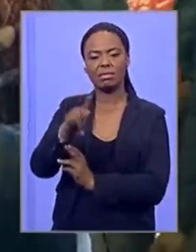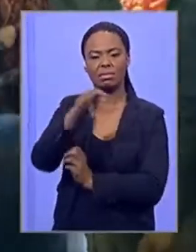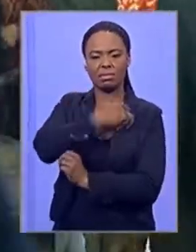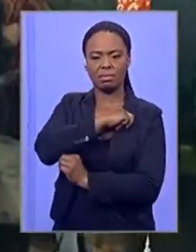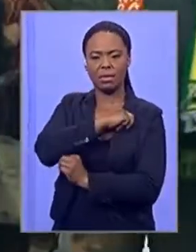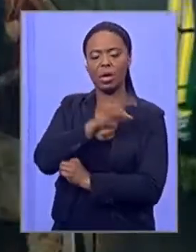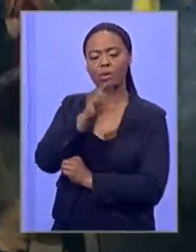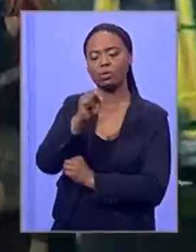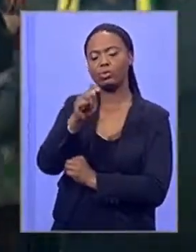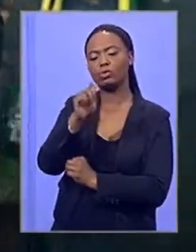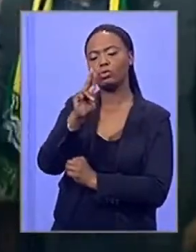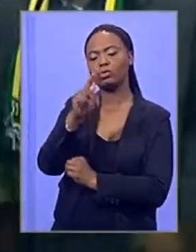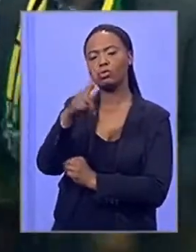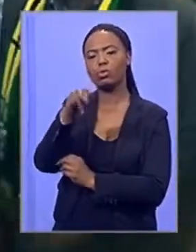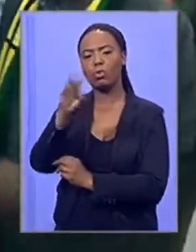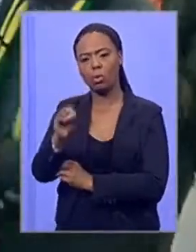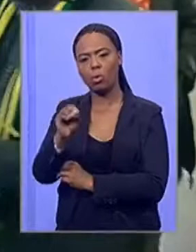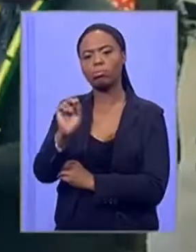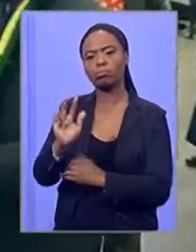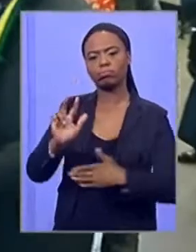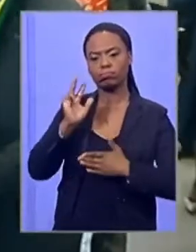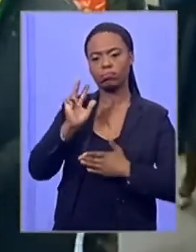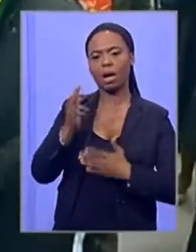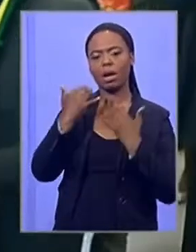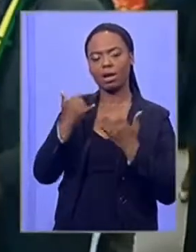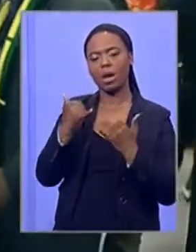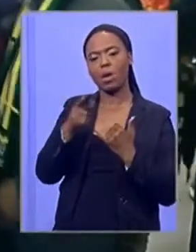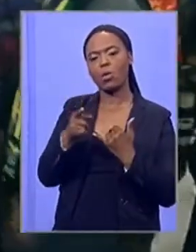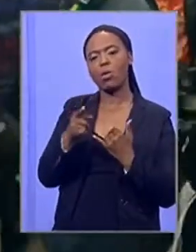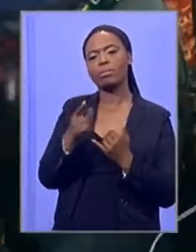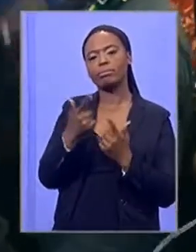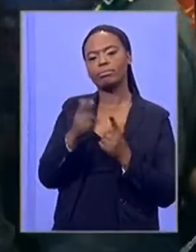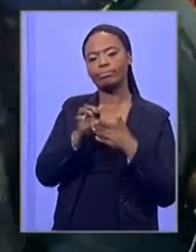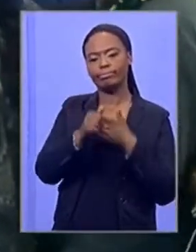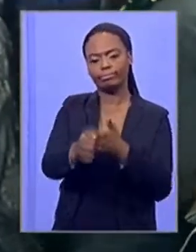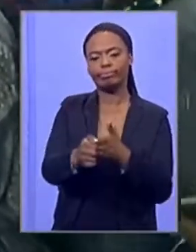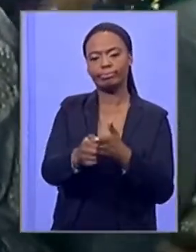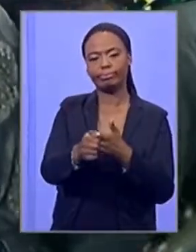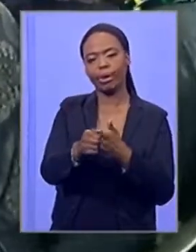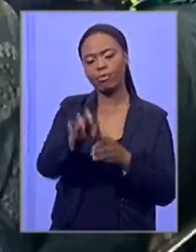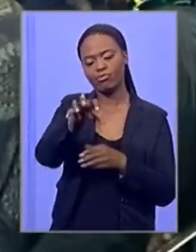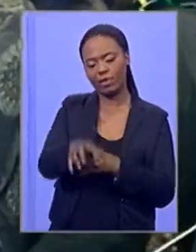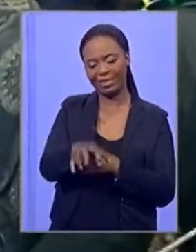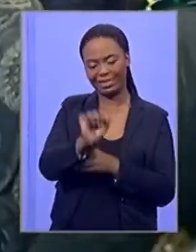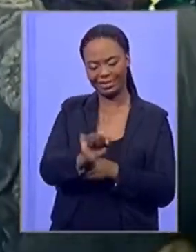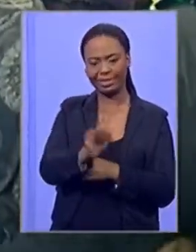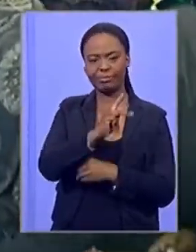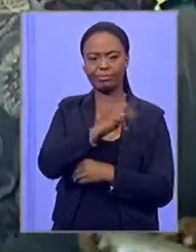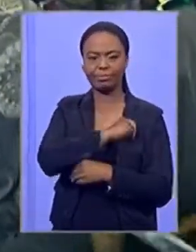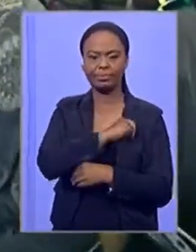Ntutugo Mahlaba o ikanyisitswe jaaka tokololo e ntšha ya palamente ya puso ya profense.